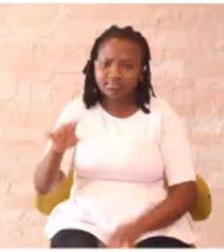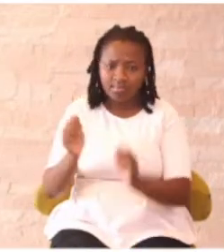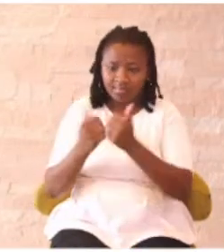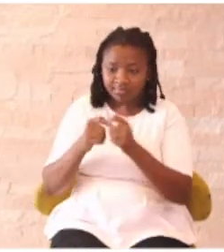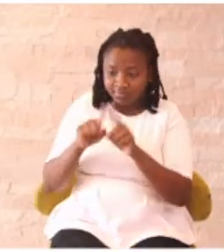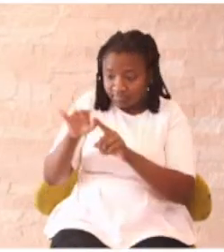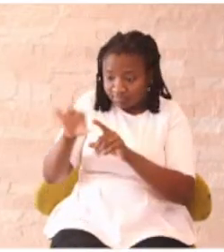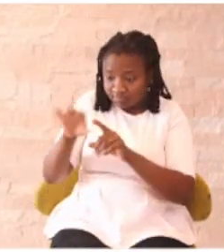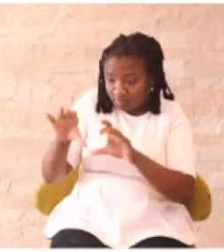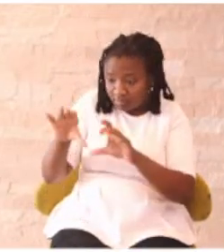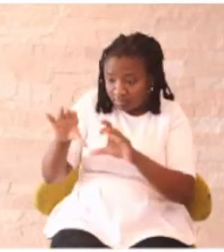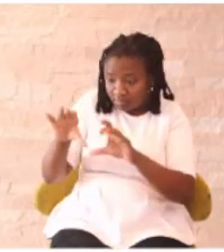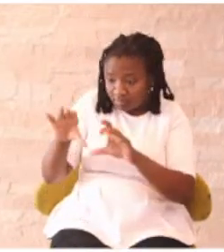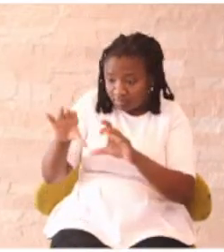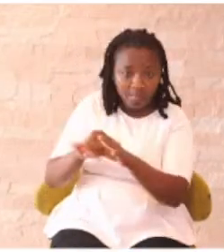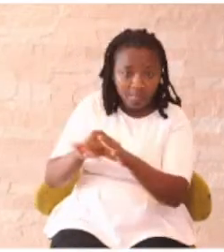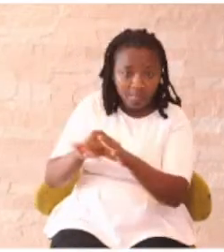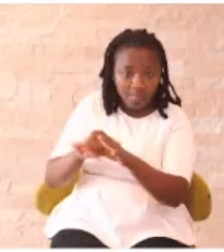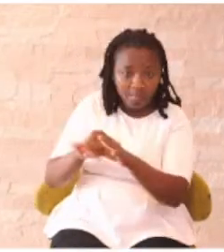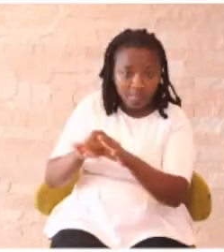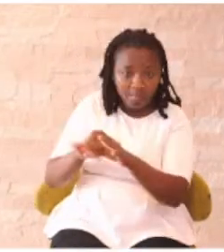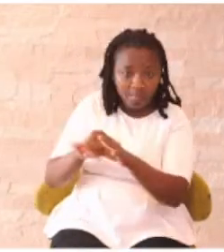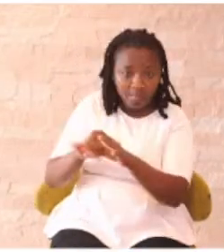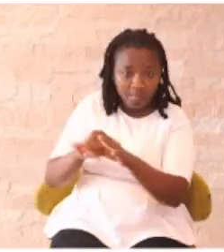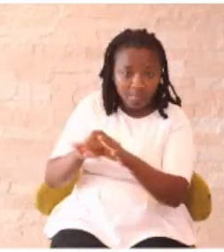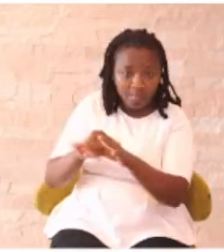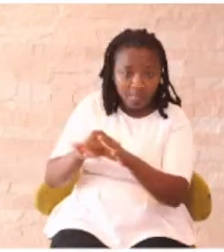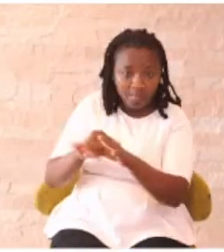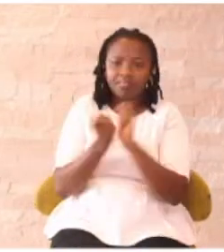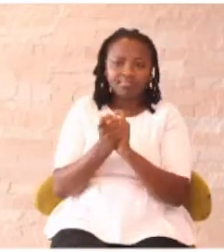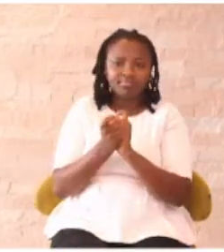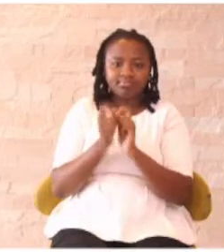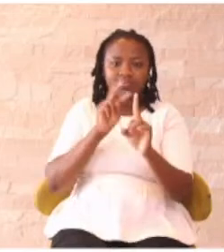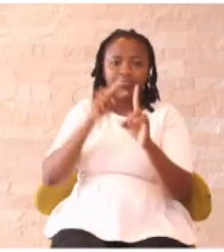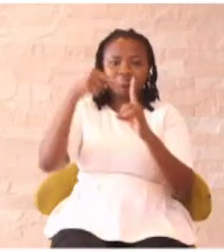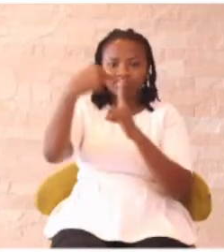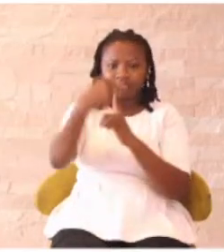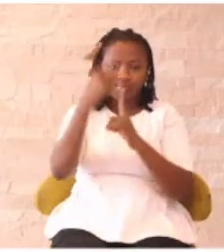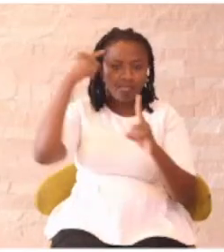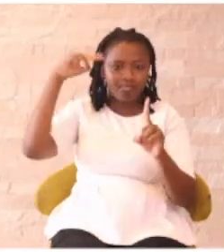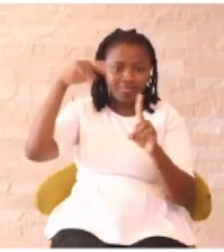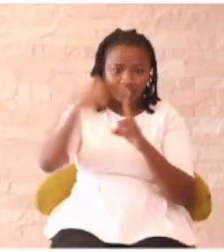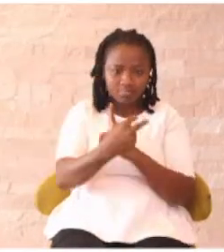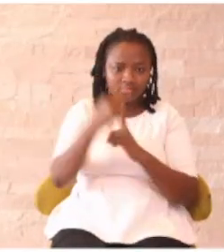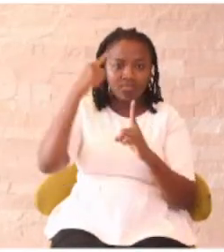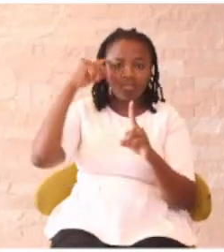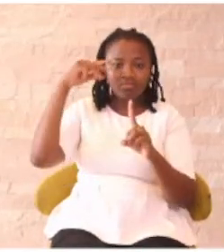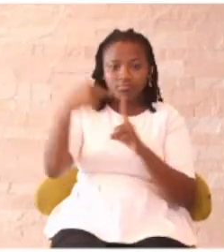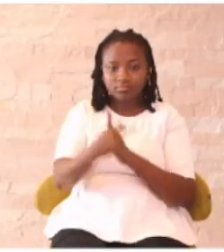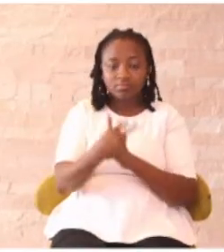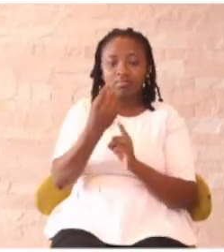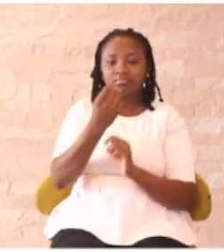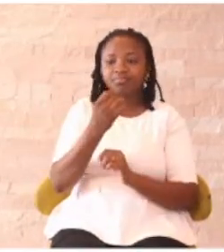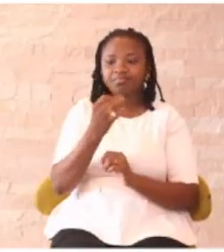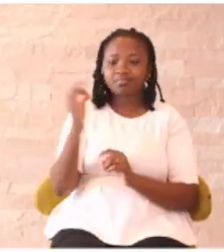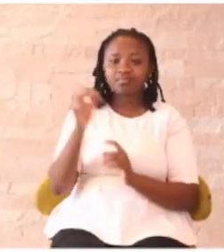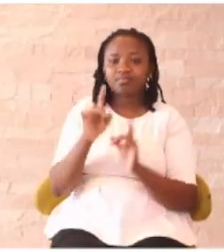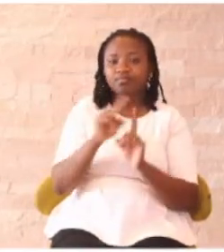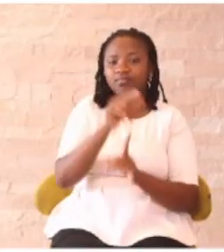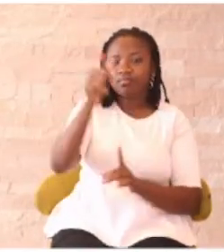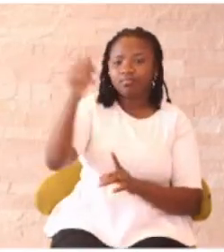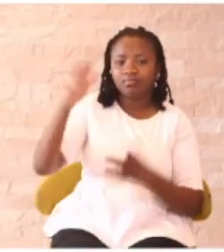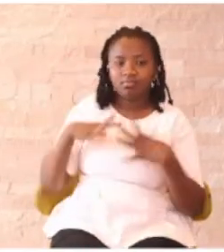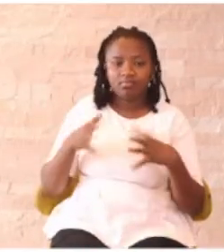the community members to change even the perception and attitudes of the other people that they